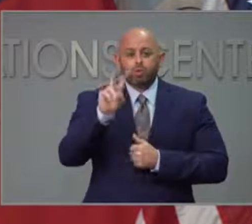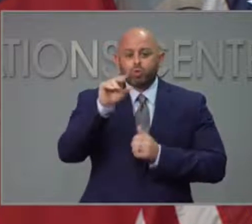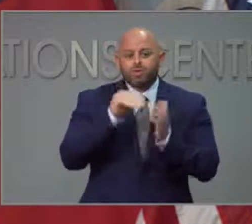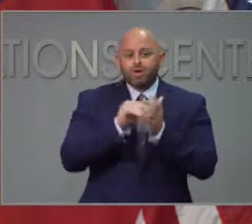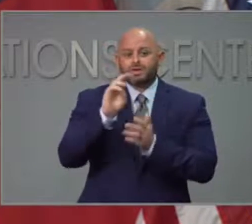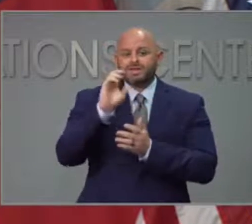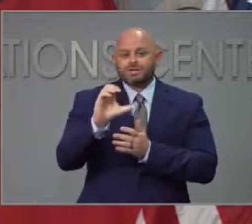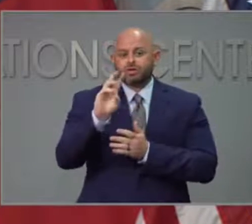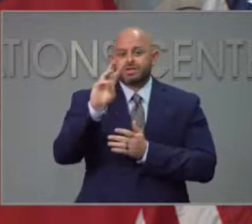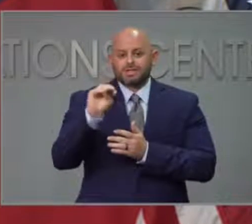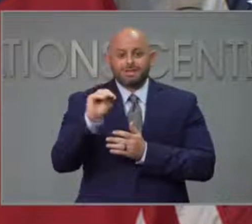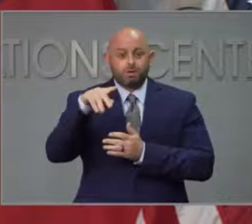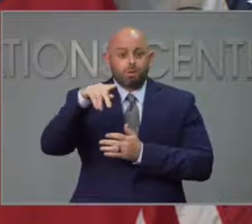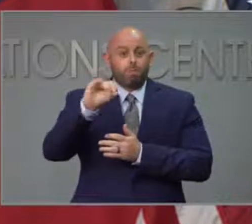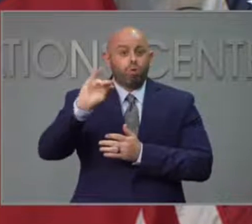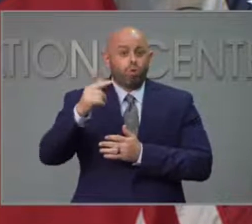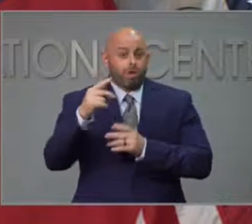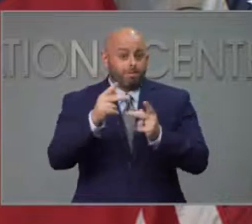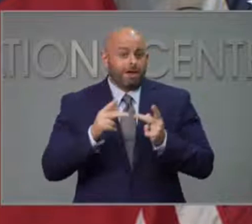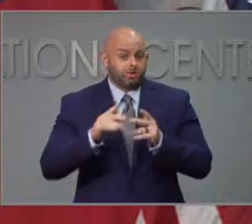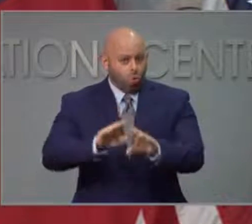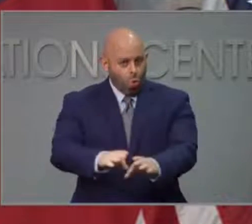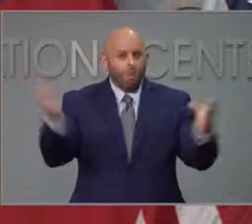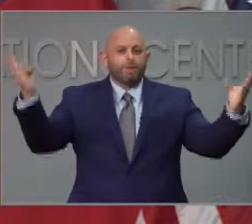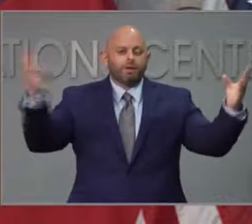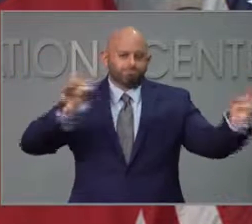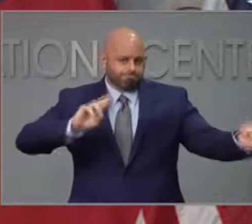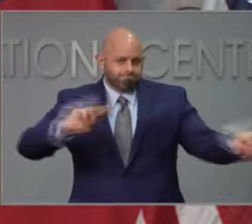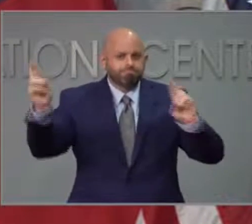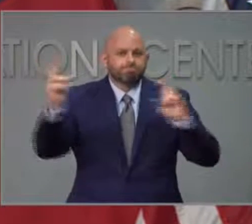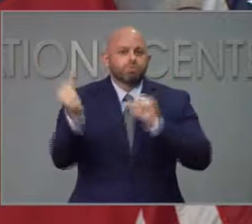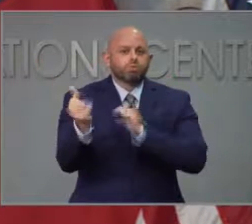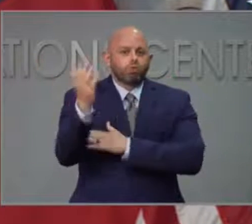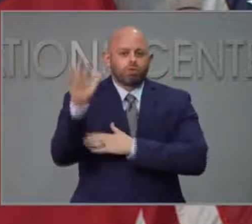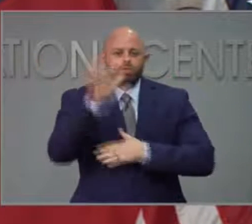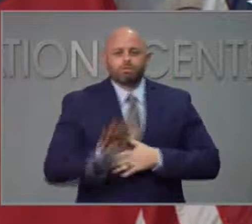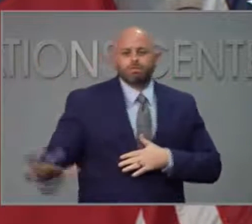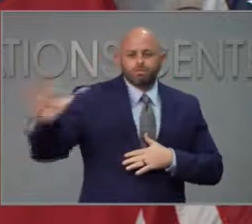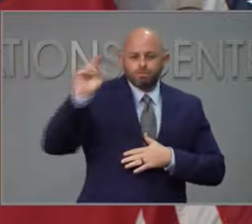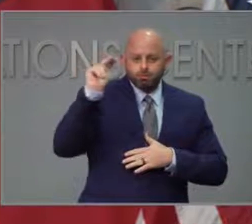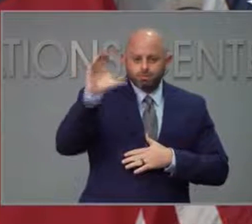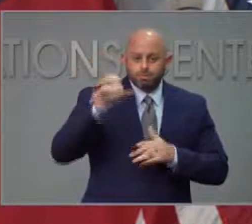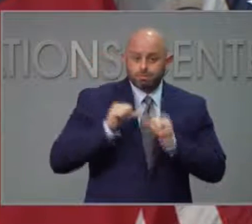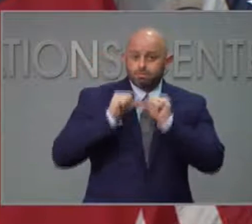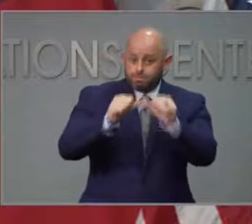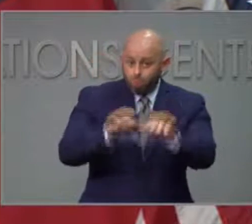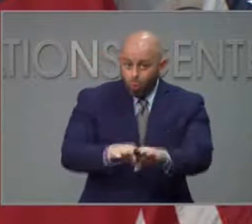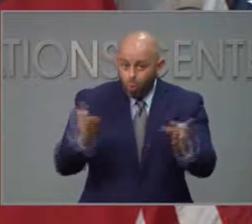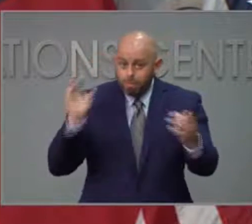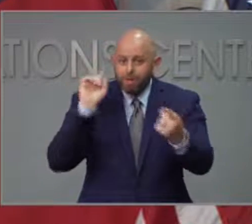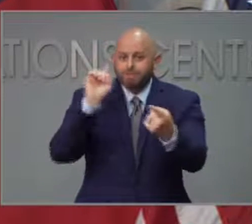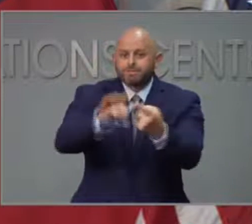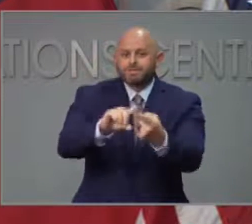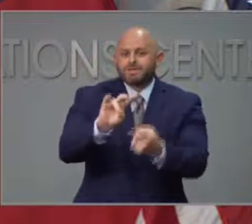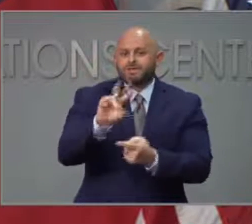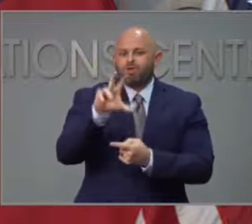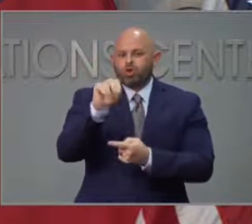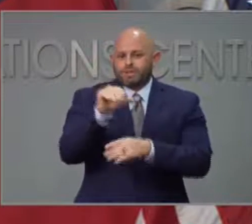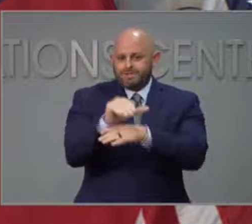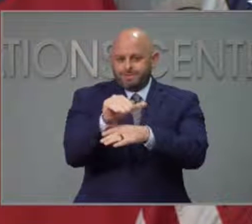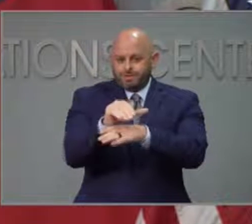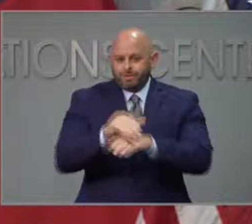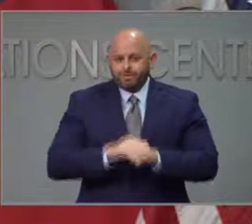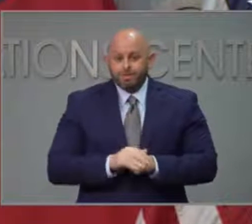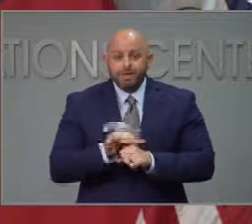polling places opened this morning across North Carolina and will remain open until 7:30 p.m. Voters in line